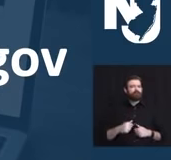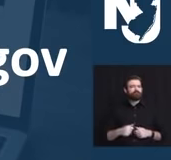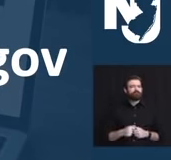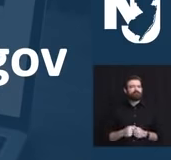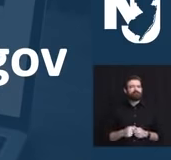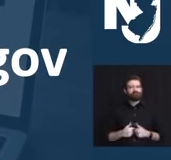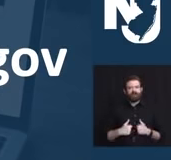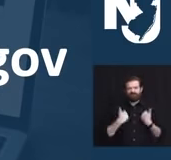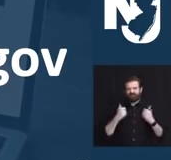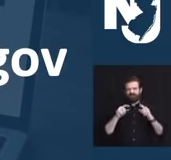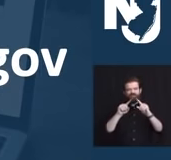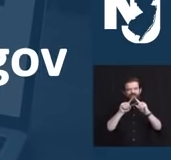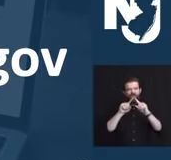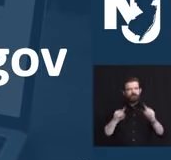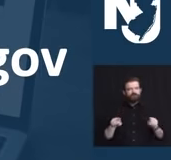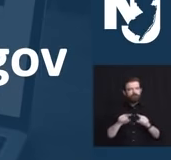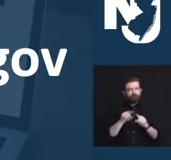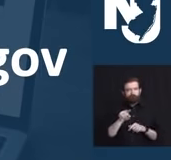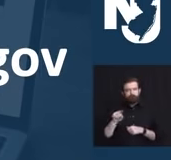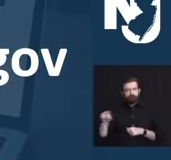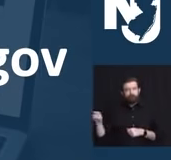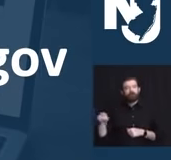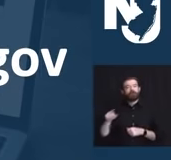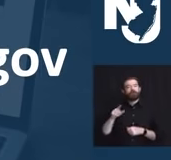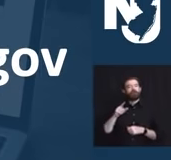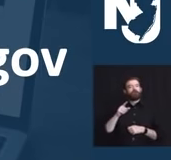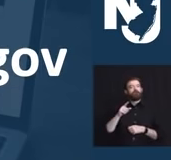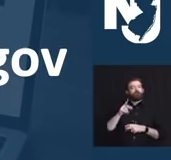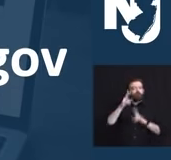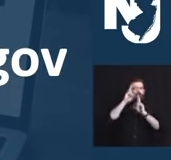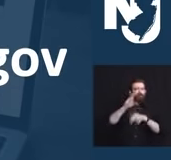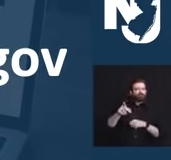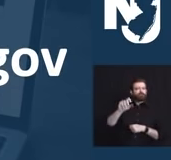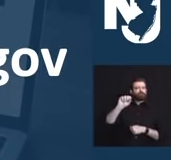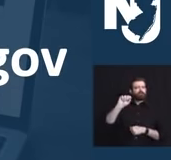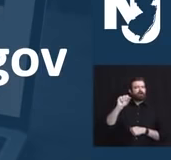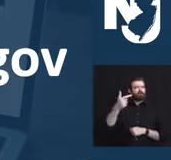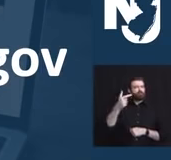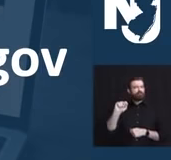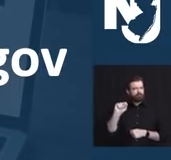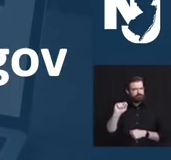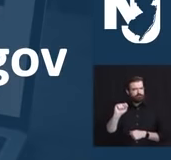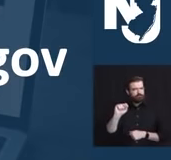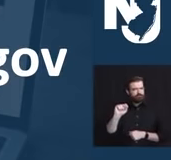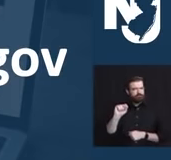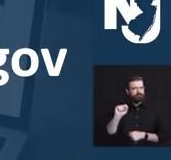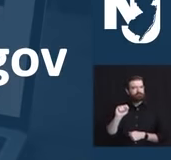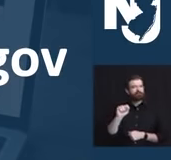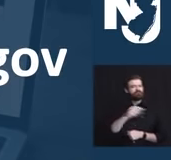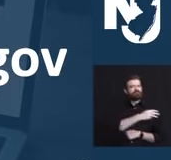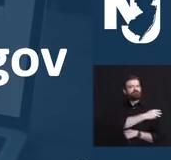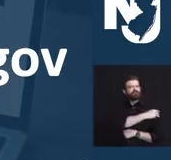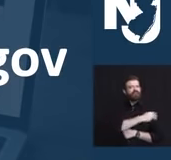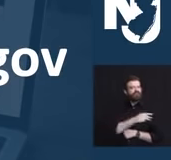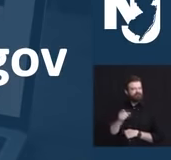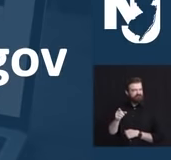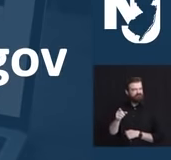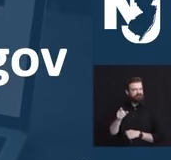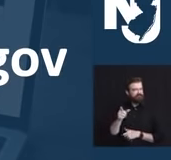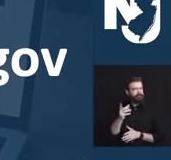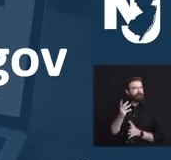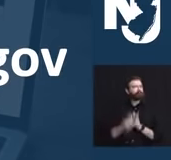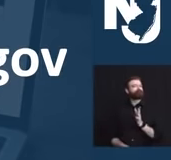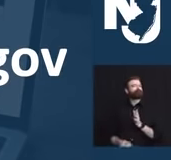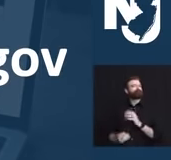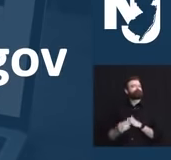passed in April of last year, but passed because of complications, health complications from his work